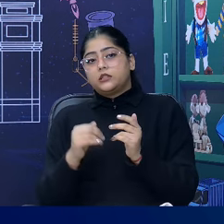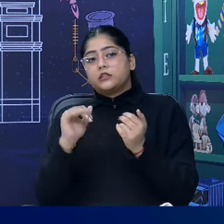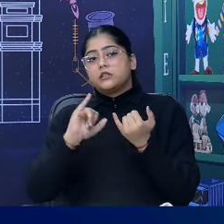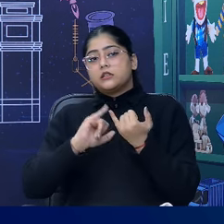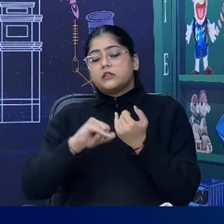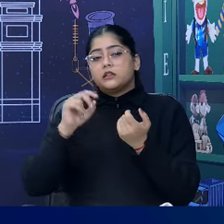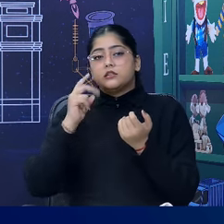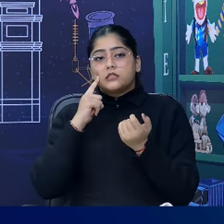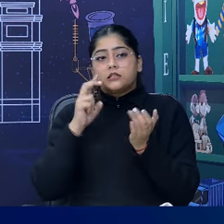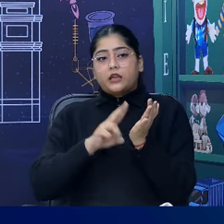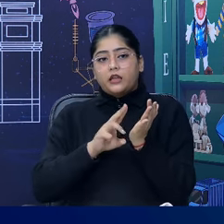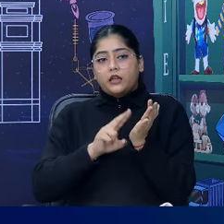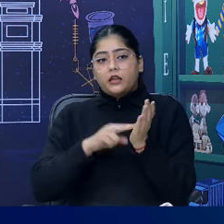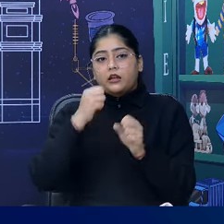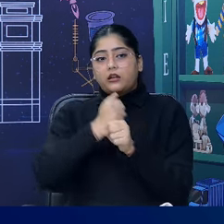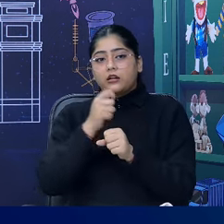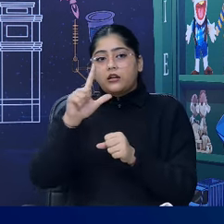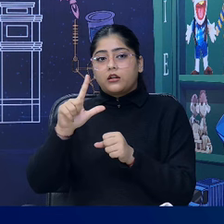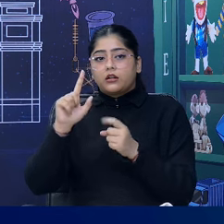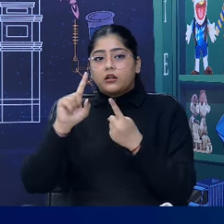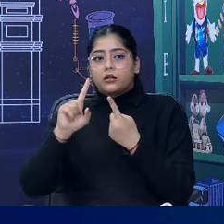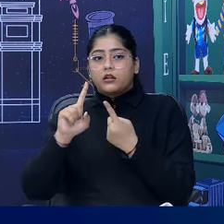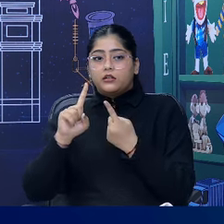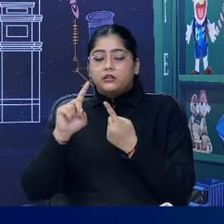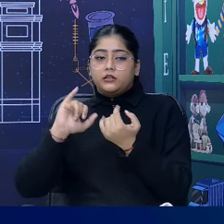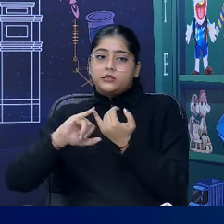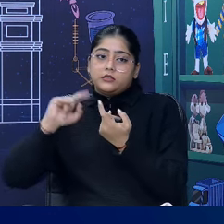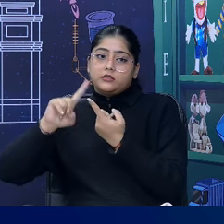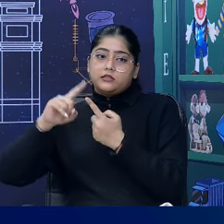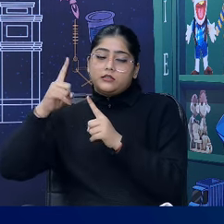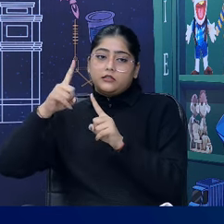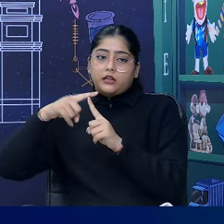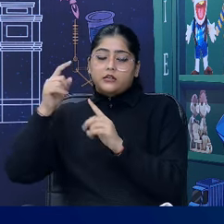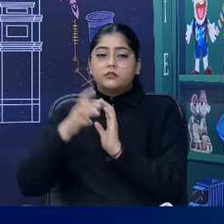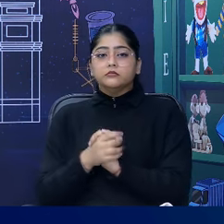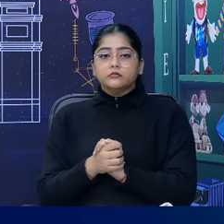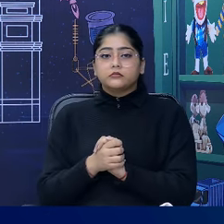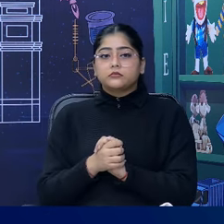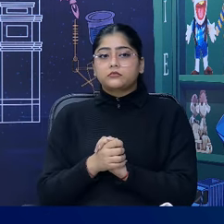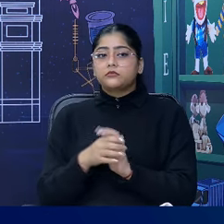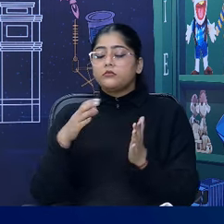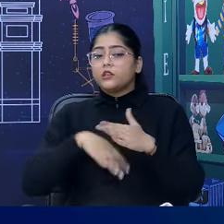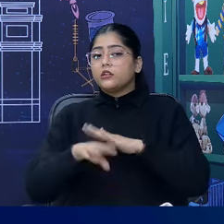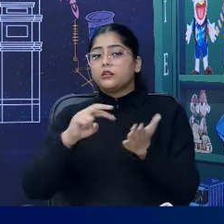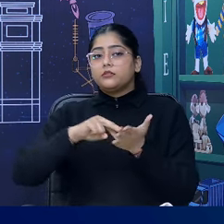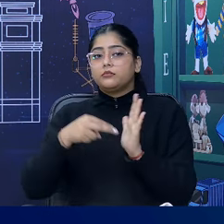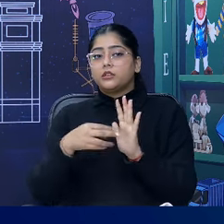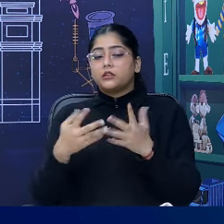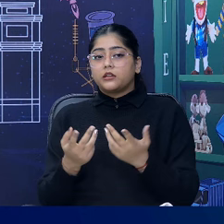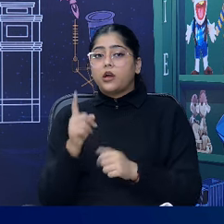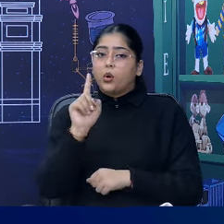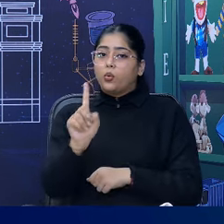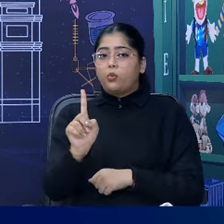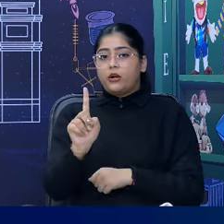type, that is the singleton set. Now, singleton set is the set with one element,